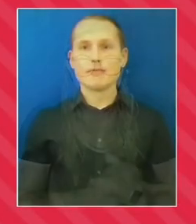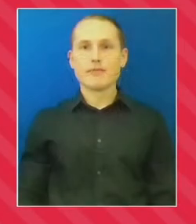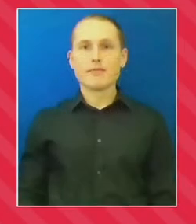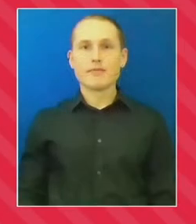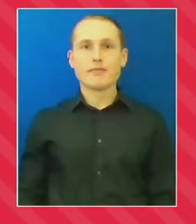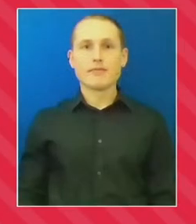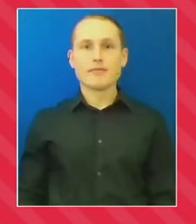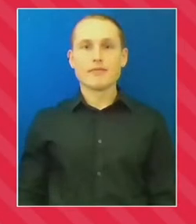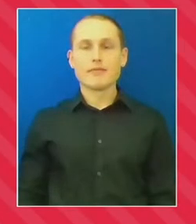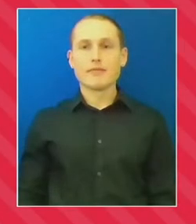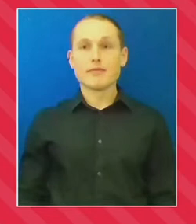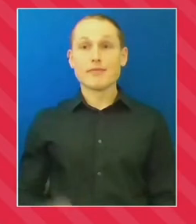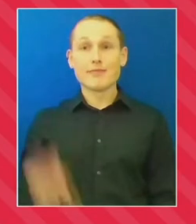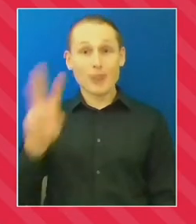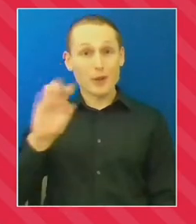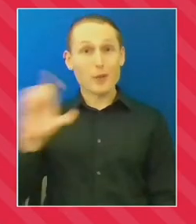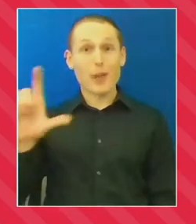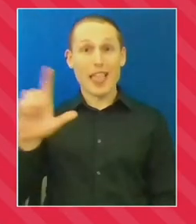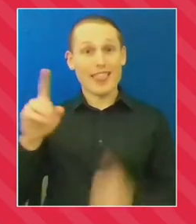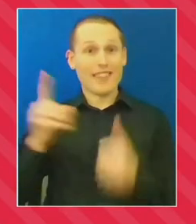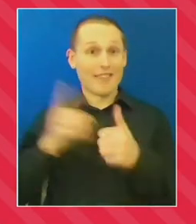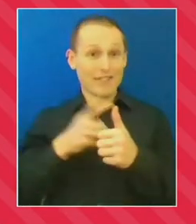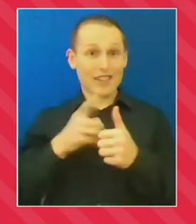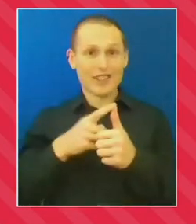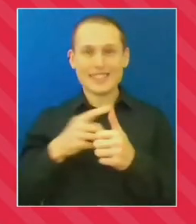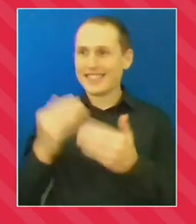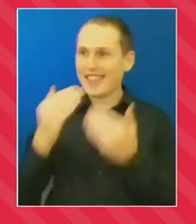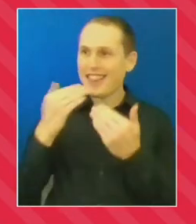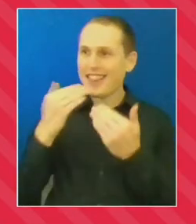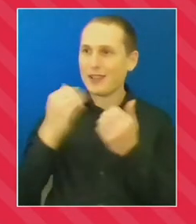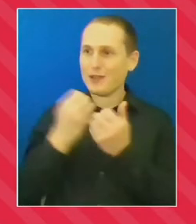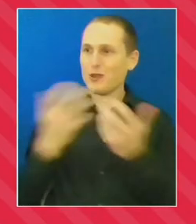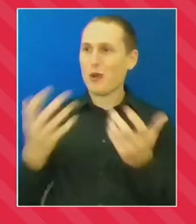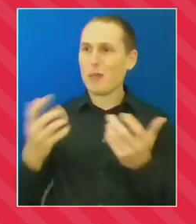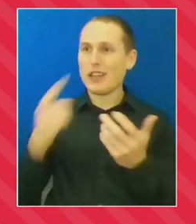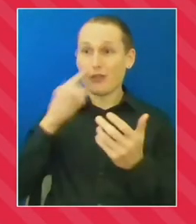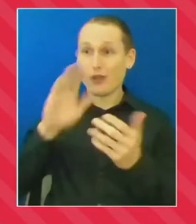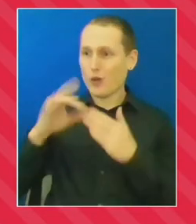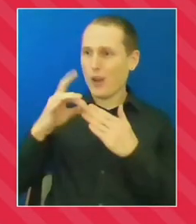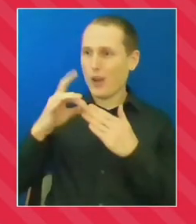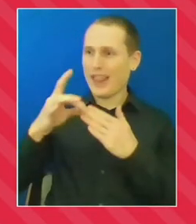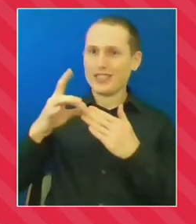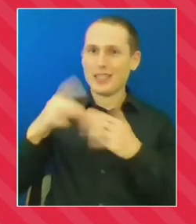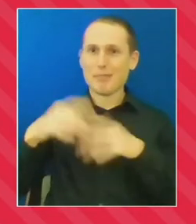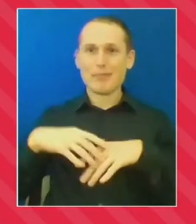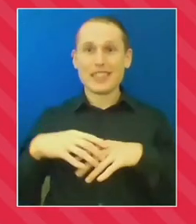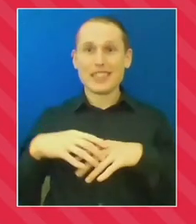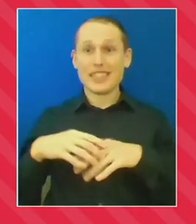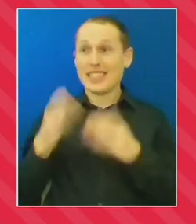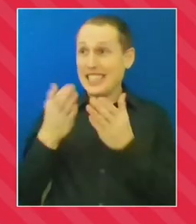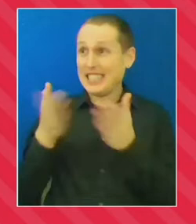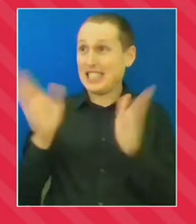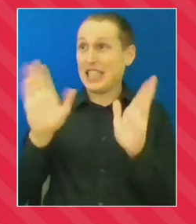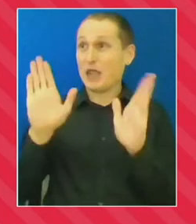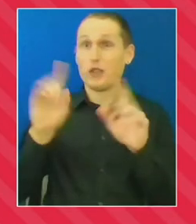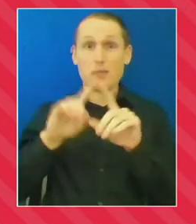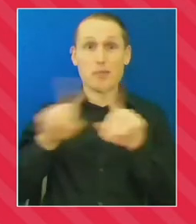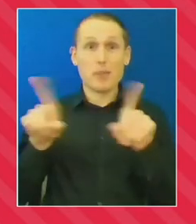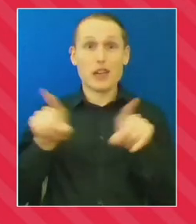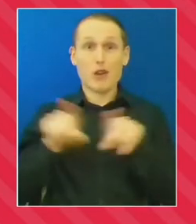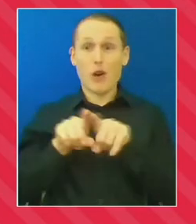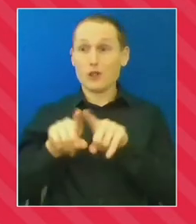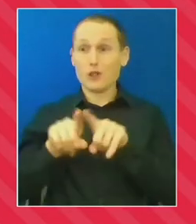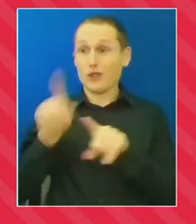Well, first, thank you so much for your leadership in general, but also for this Pass the